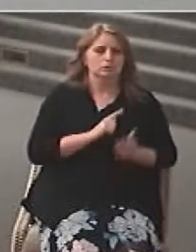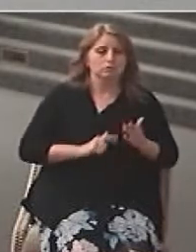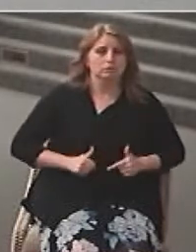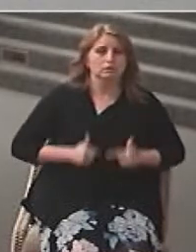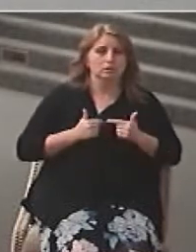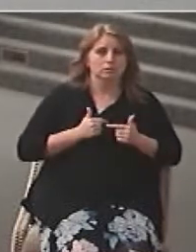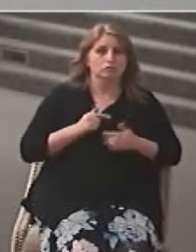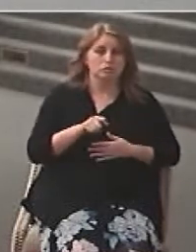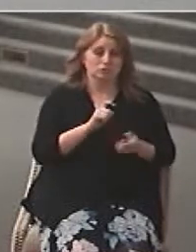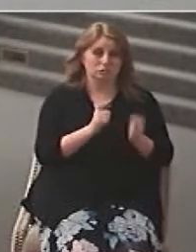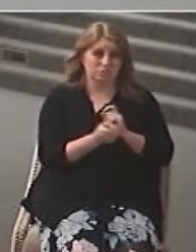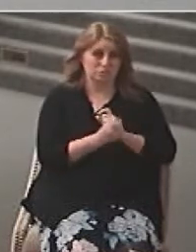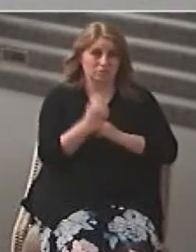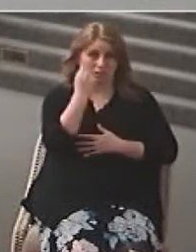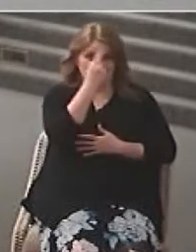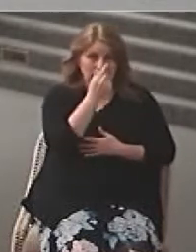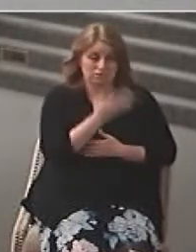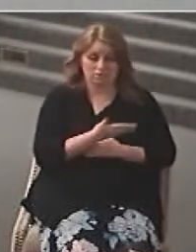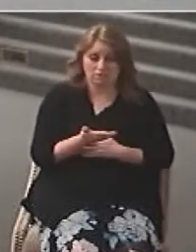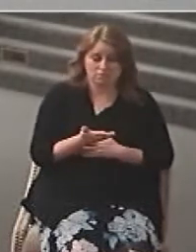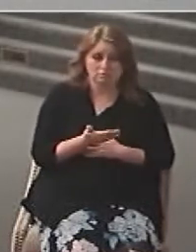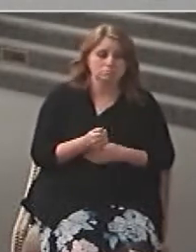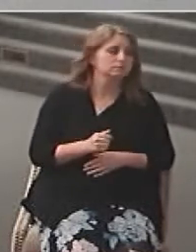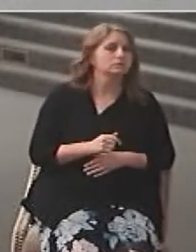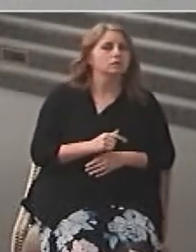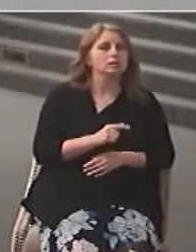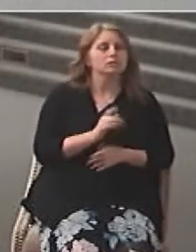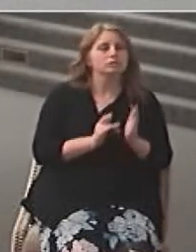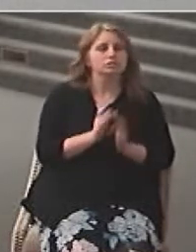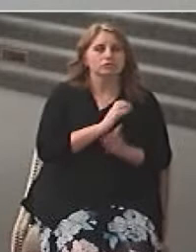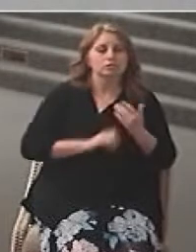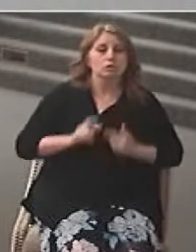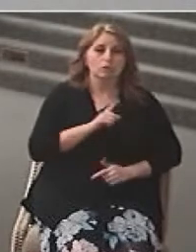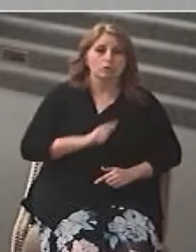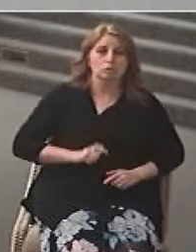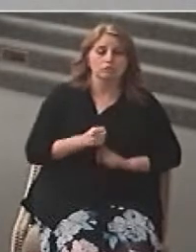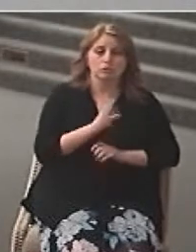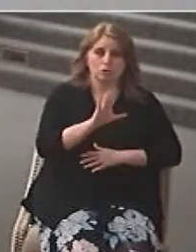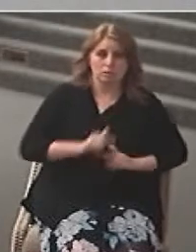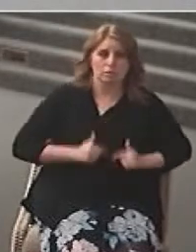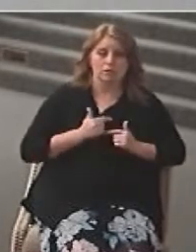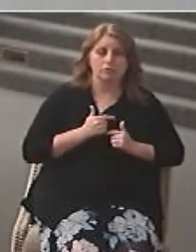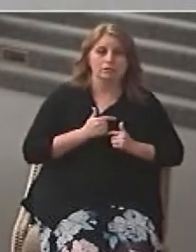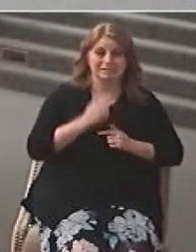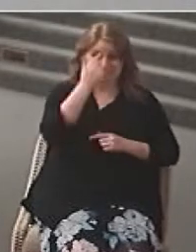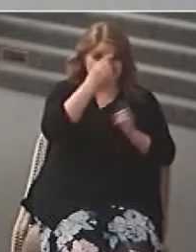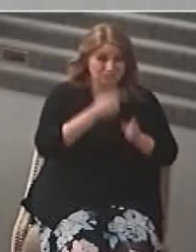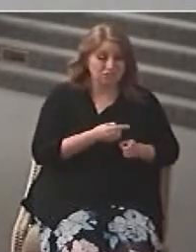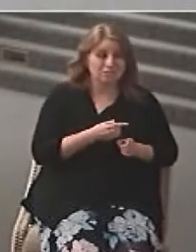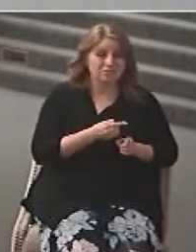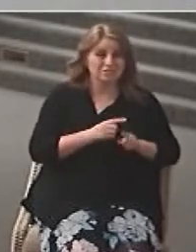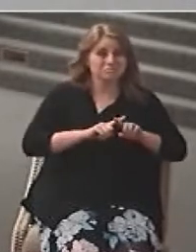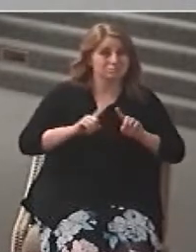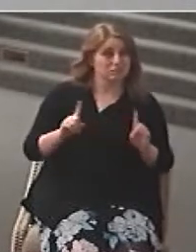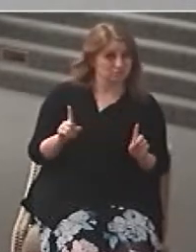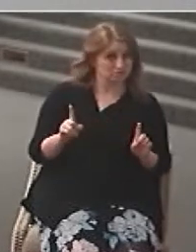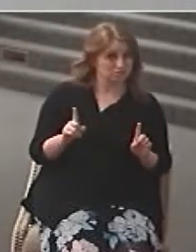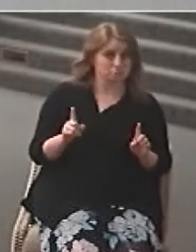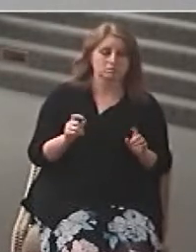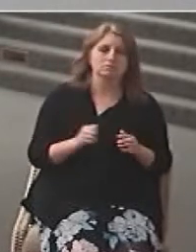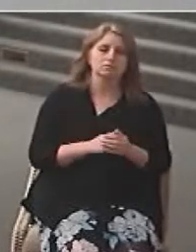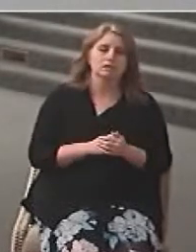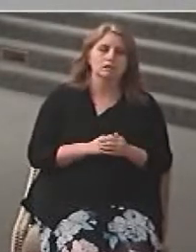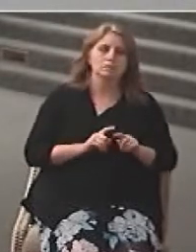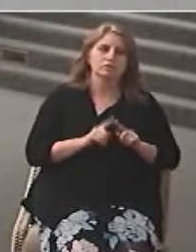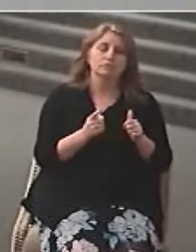some things. When Jesus Christ is Lord of your life, it'll change some of the decisions that you make. But first, He's got to be